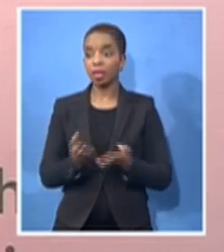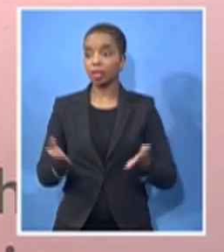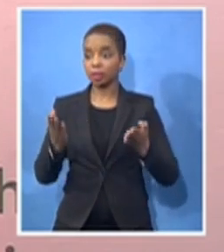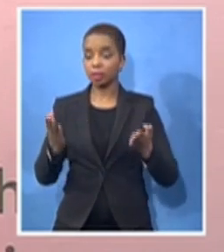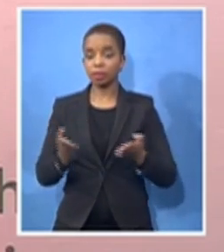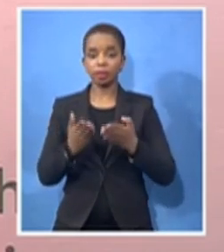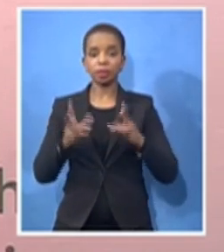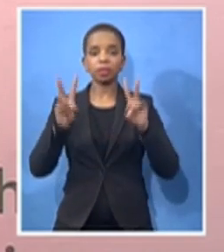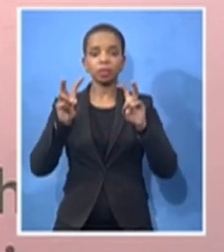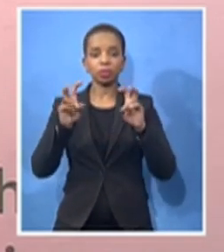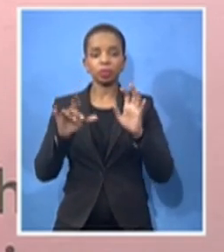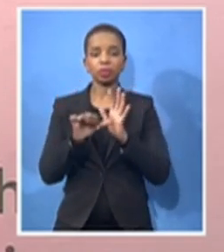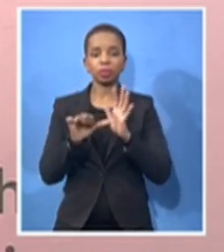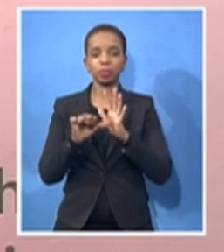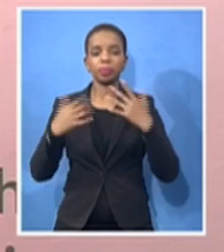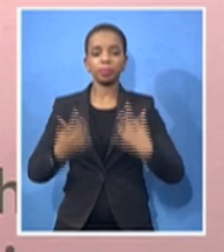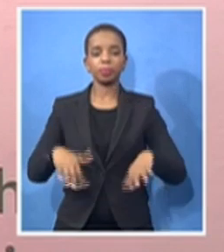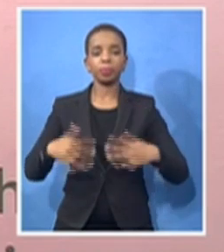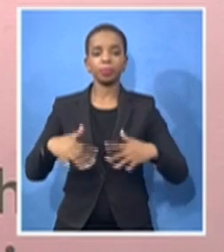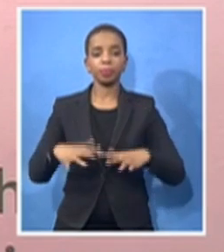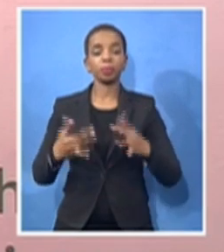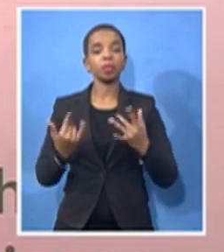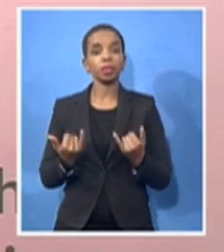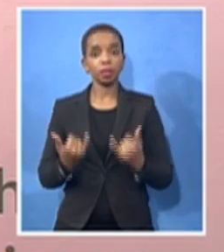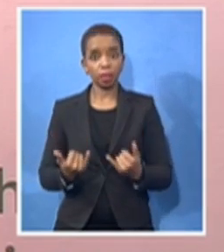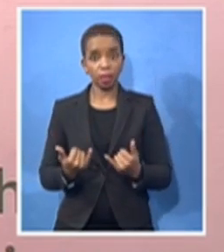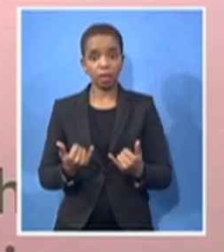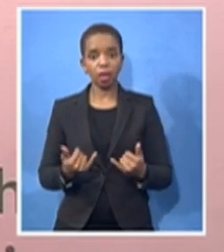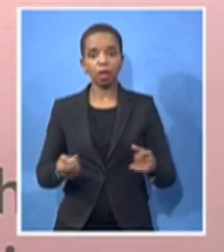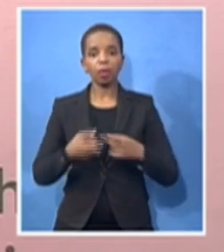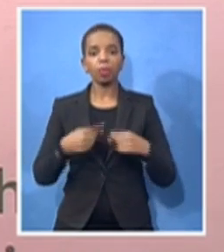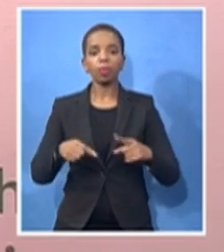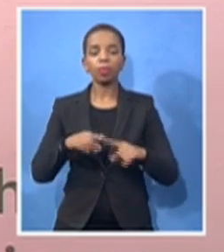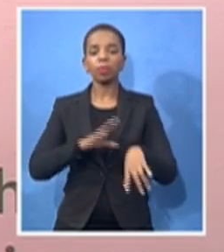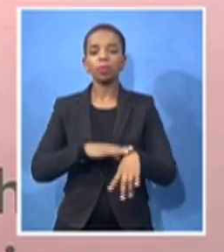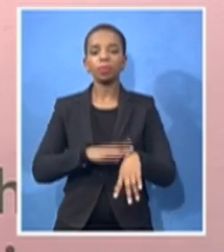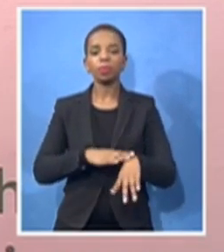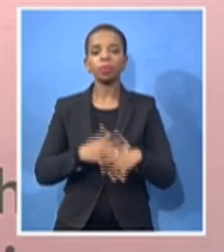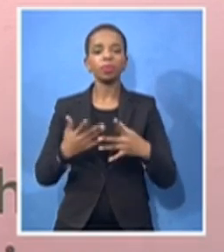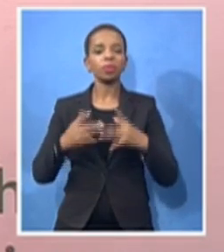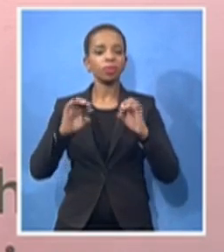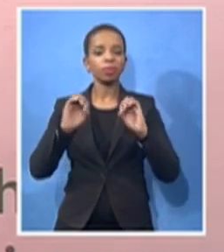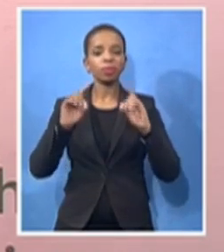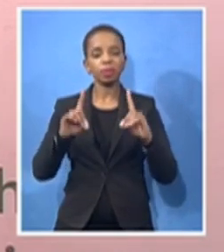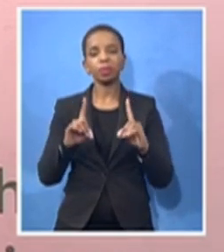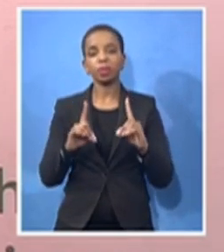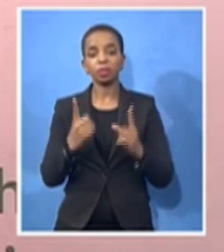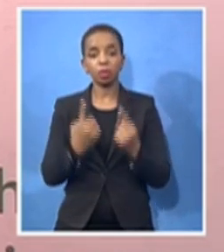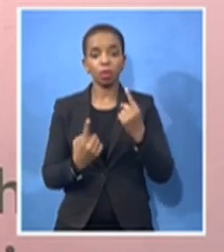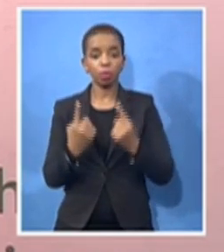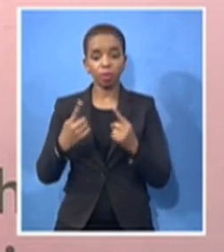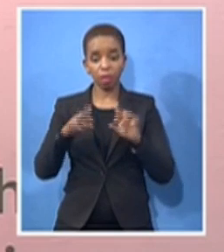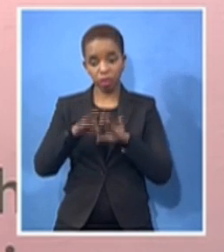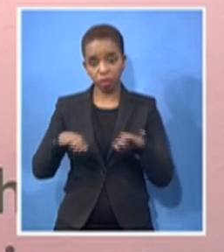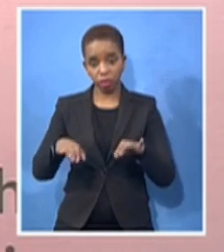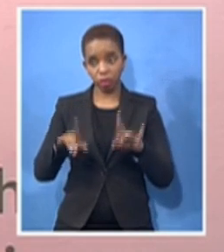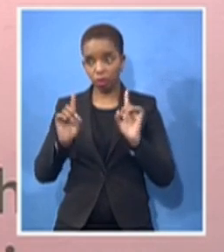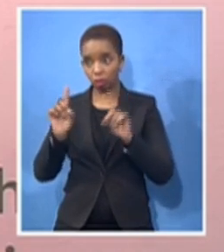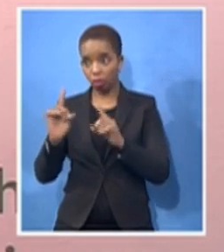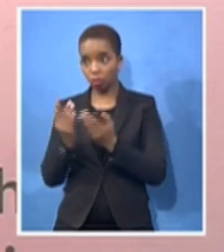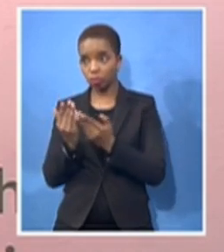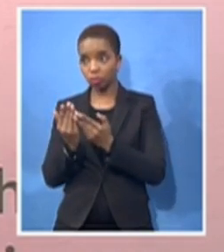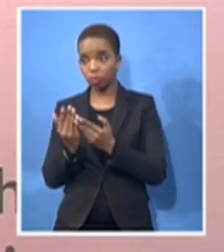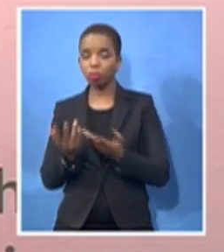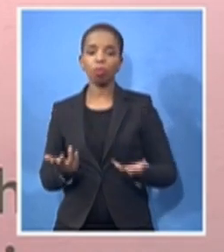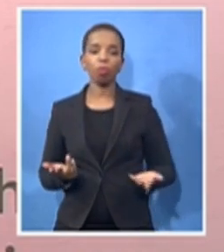challenge about education, whether the children should be going to school. And we're making a point that the children,